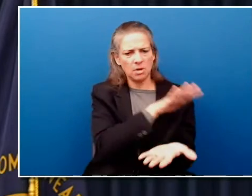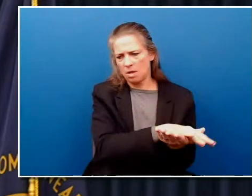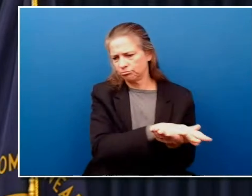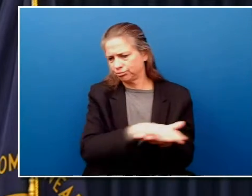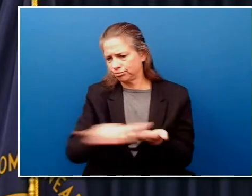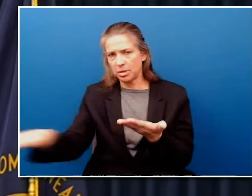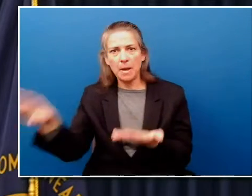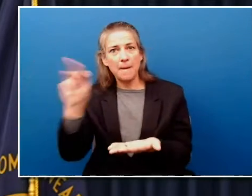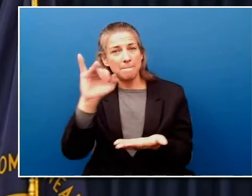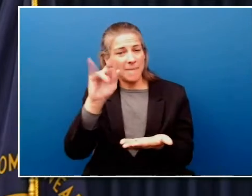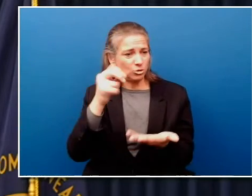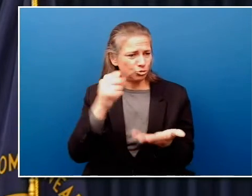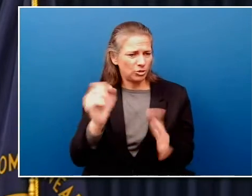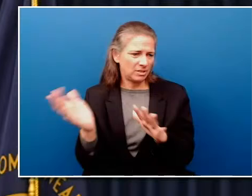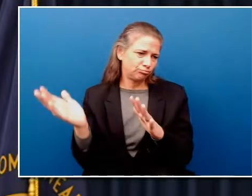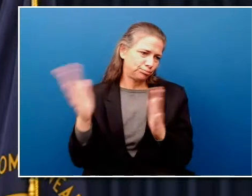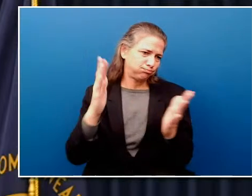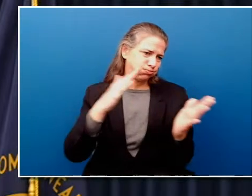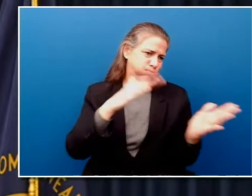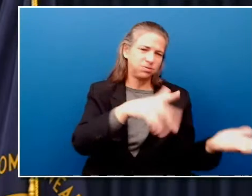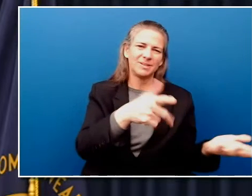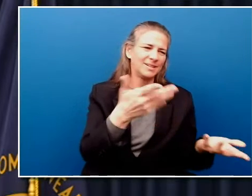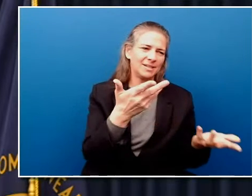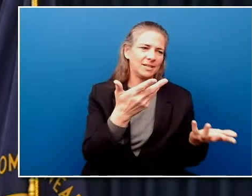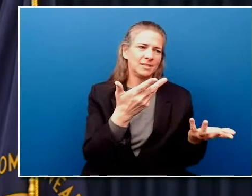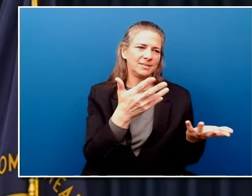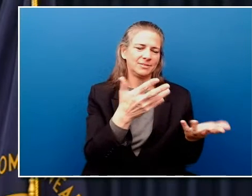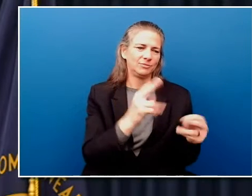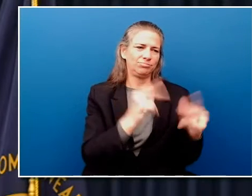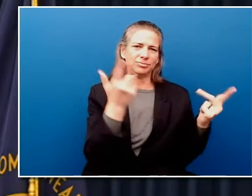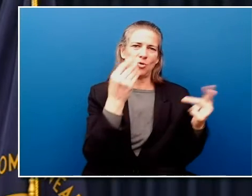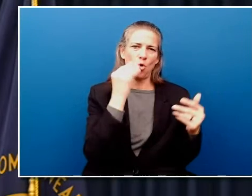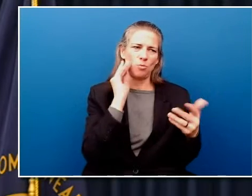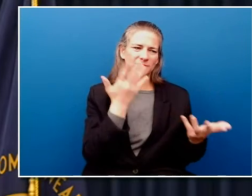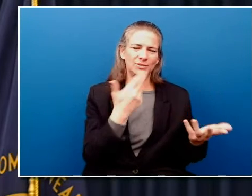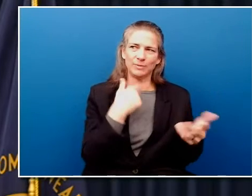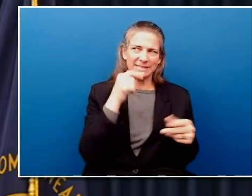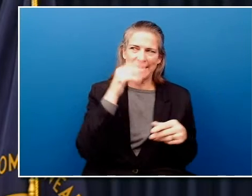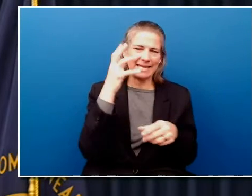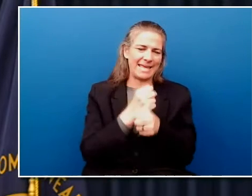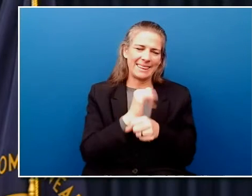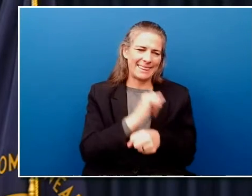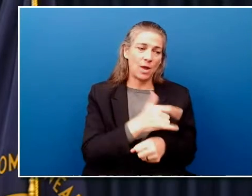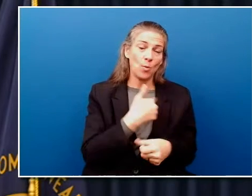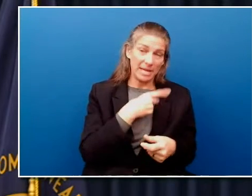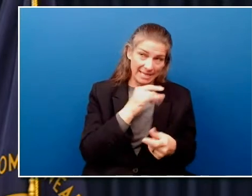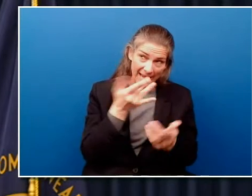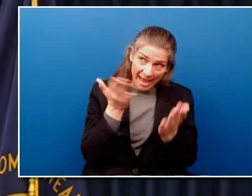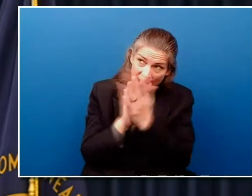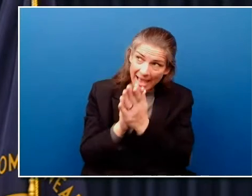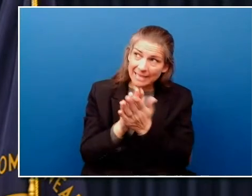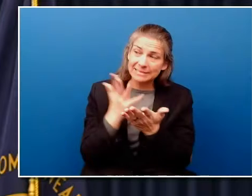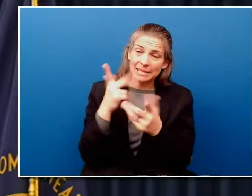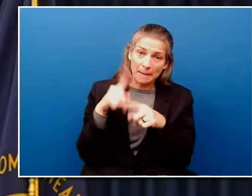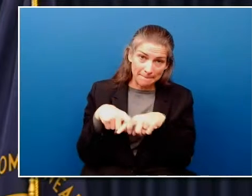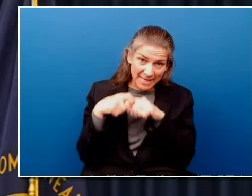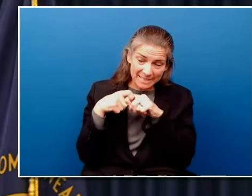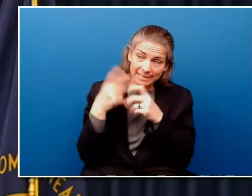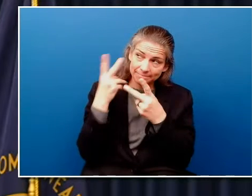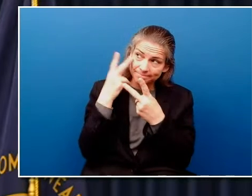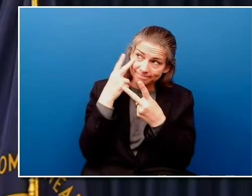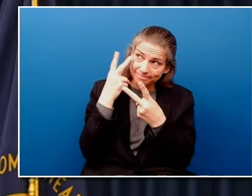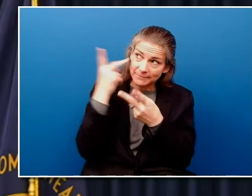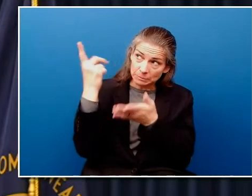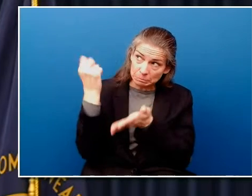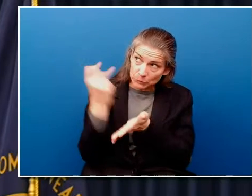them over, condemned them. Weren't able to get one there, but we made the request and it's pending. And when we get a response, we'll